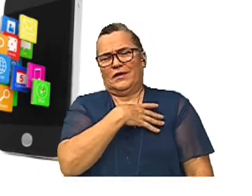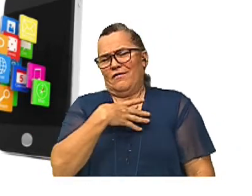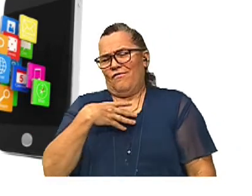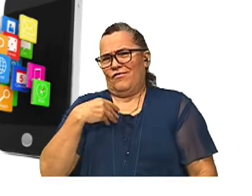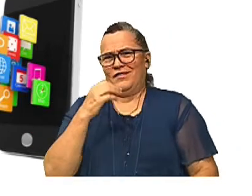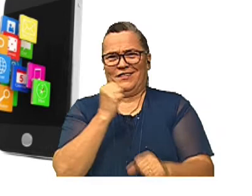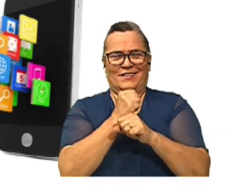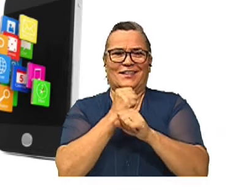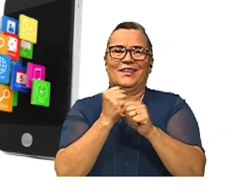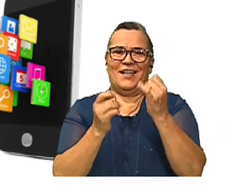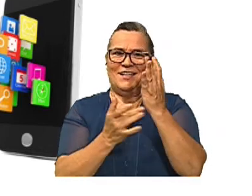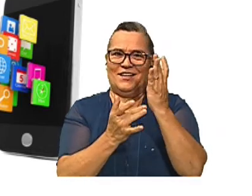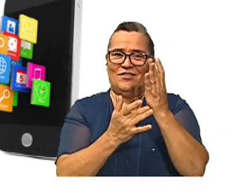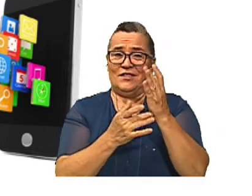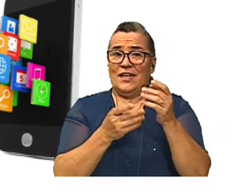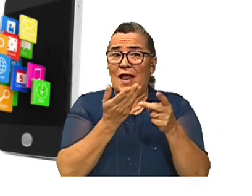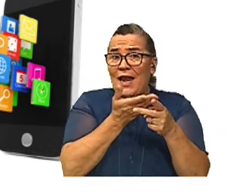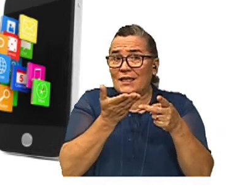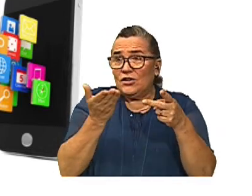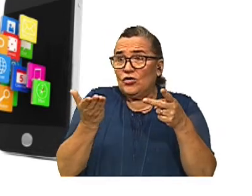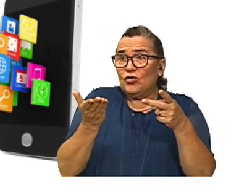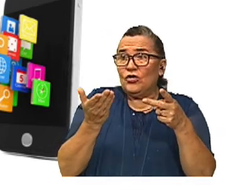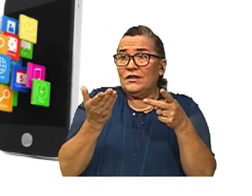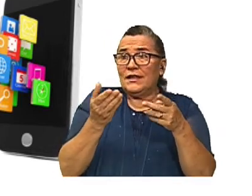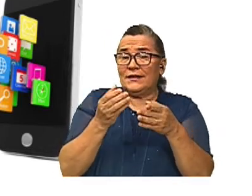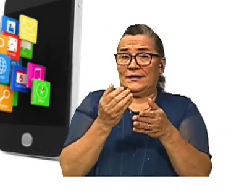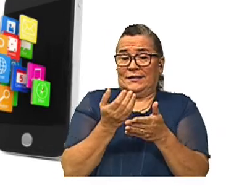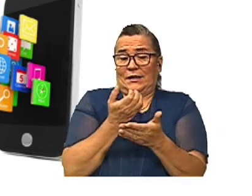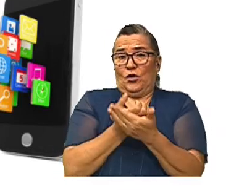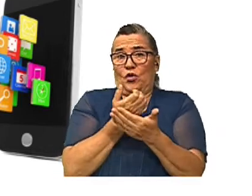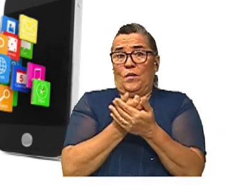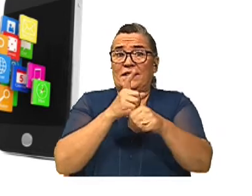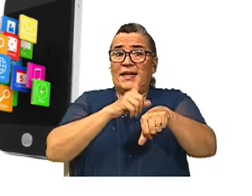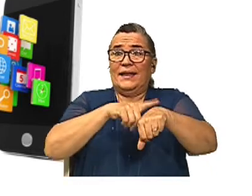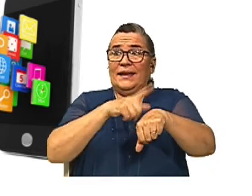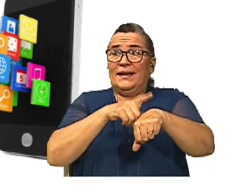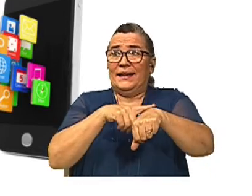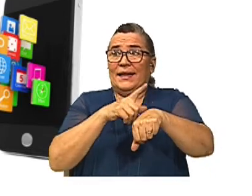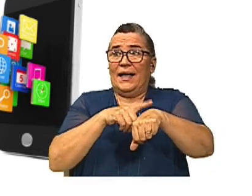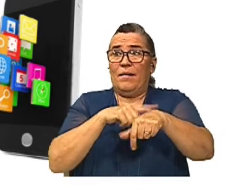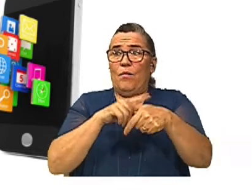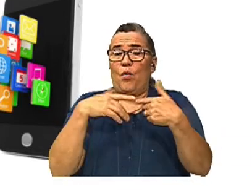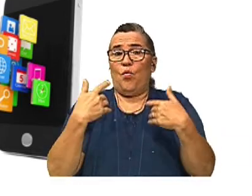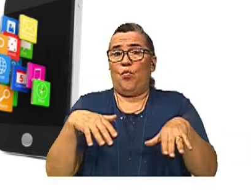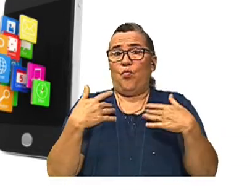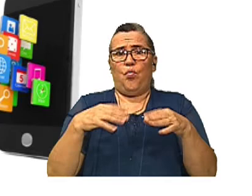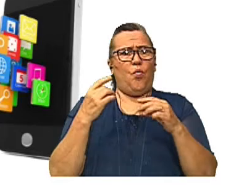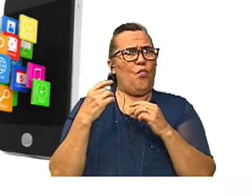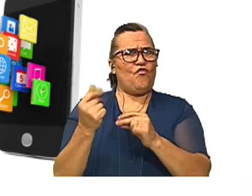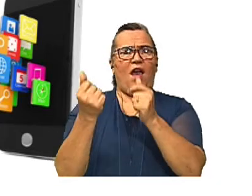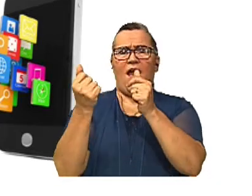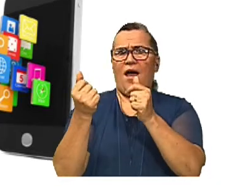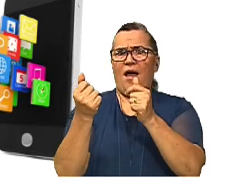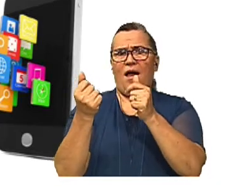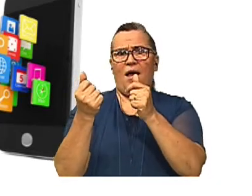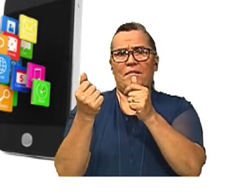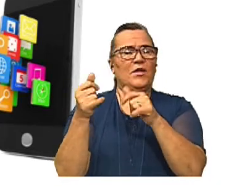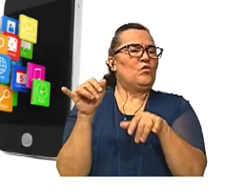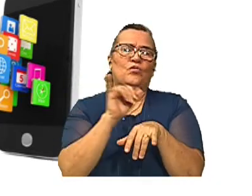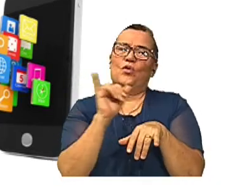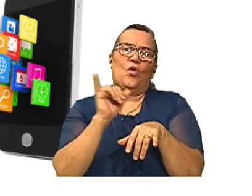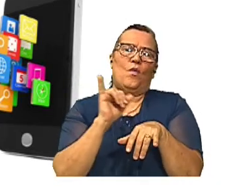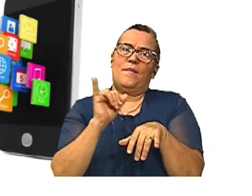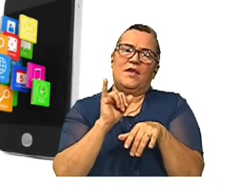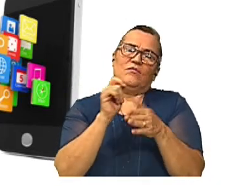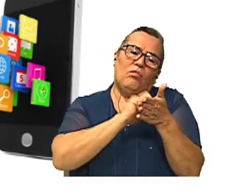that. These devices can save time in numerous ways. They are incredibly fast. It's not the same having to